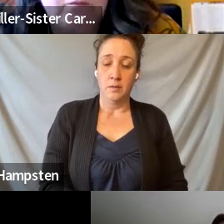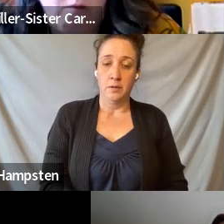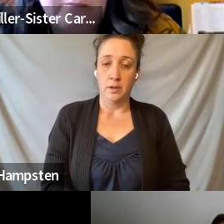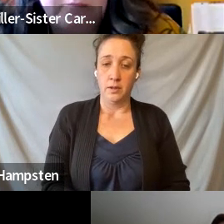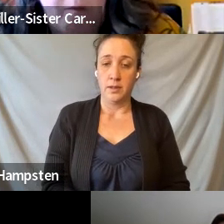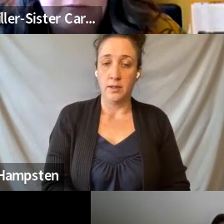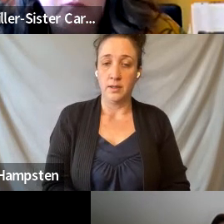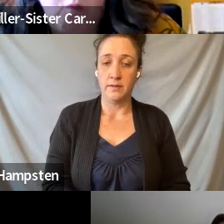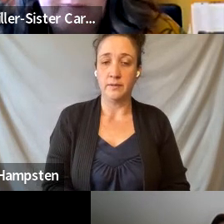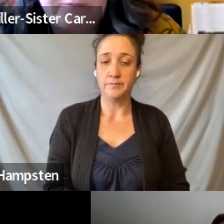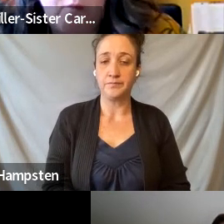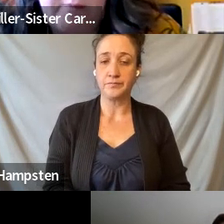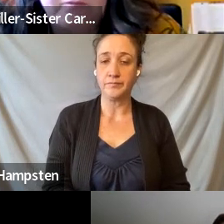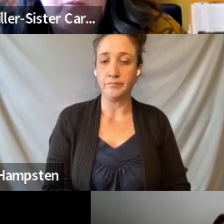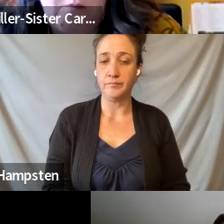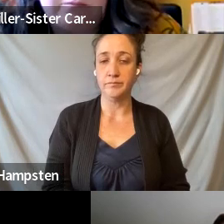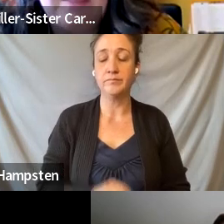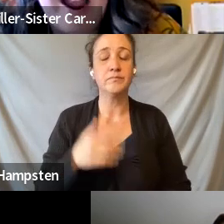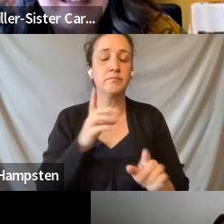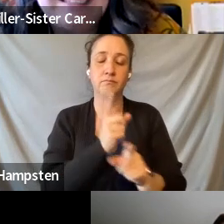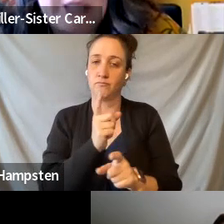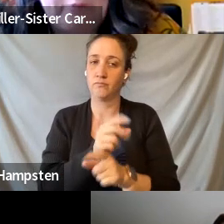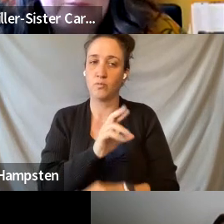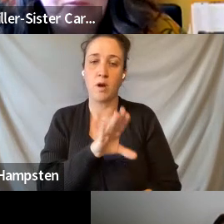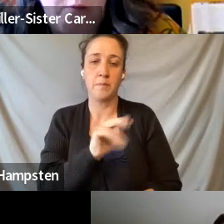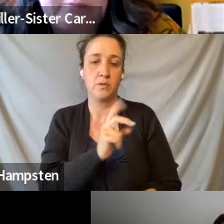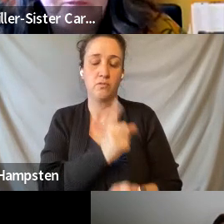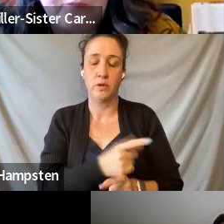But Robin's right. We don't want to lose your voices. So please,